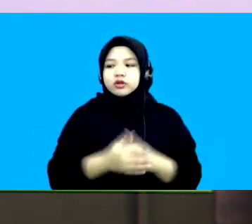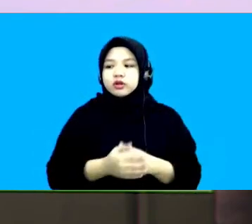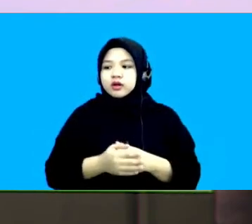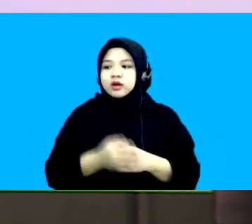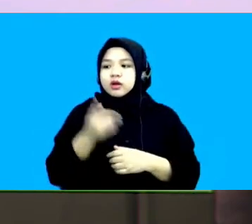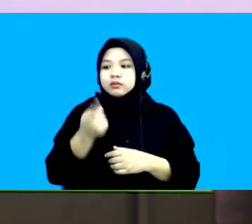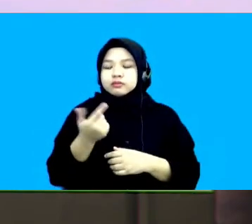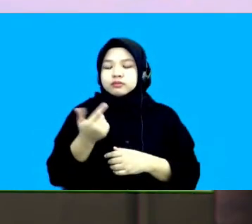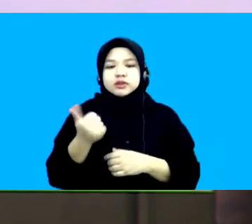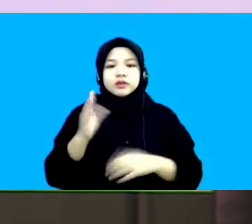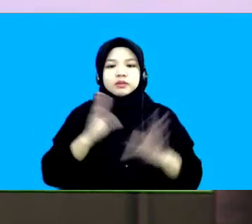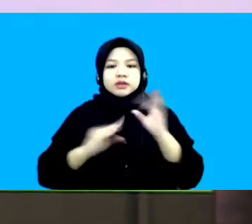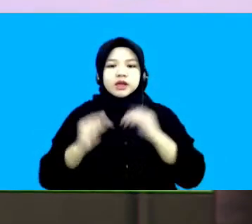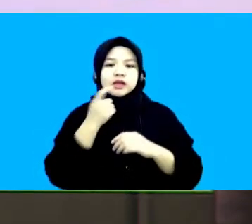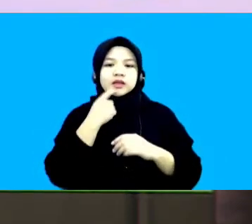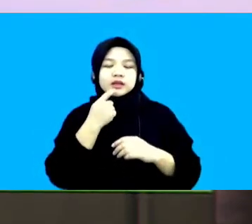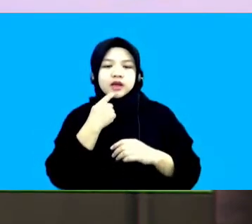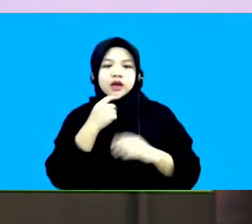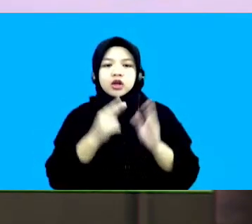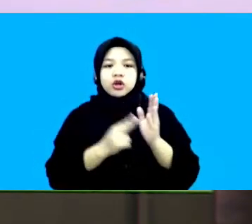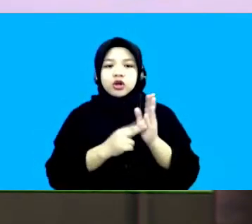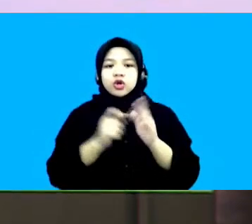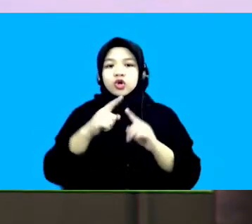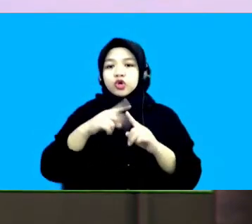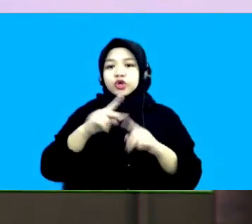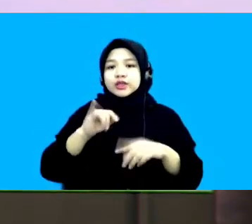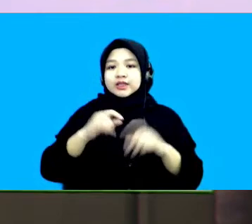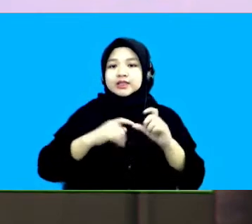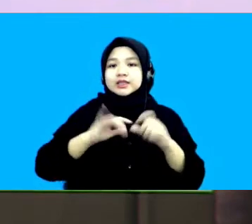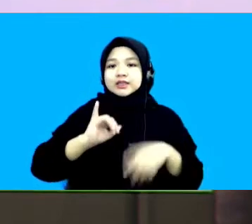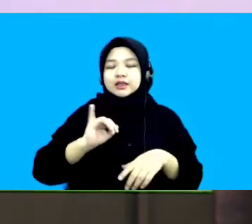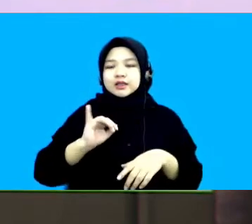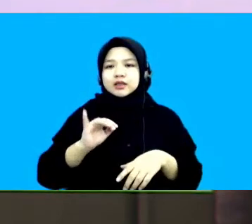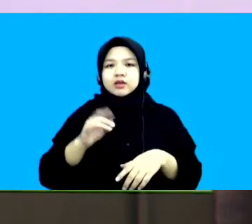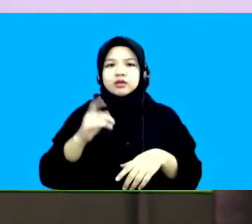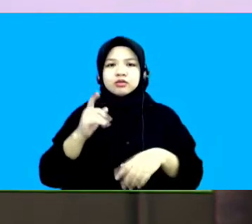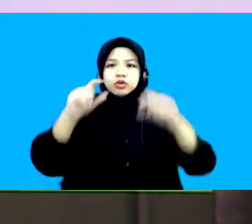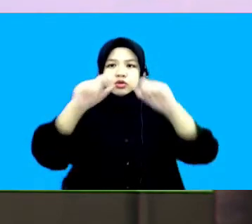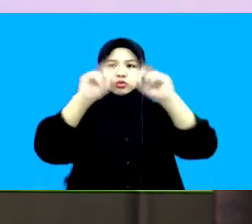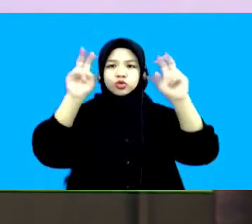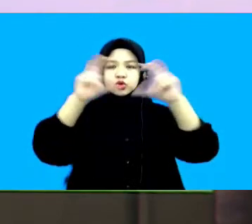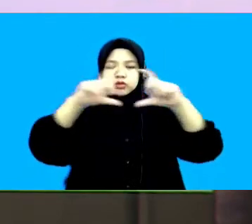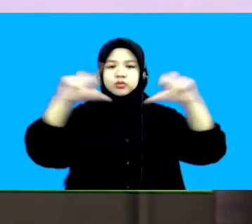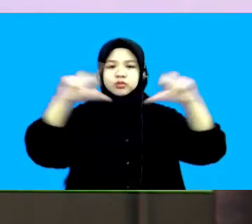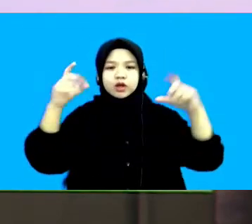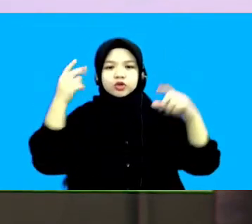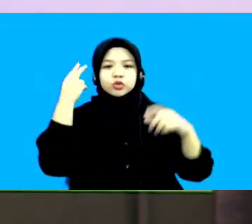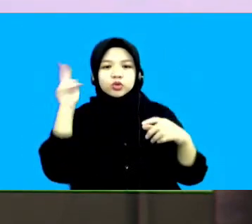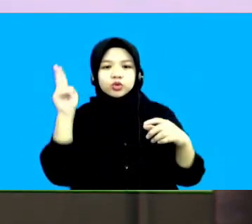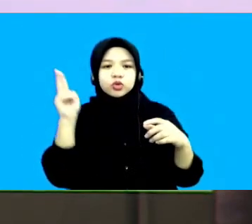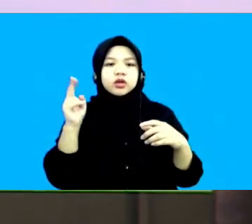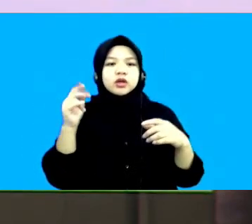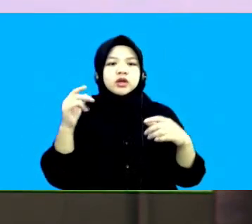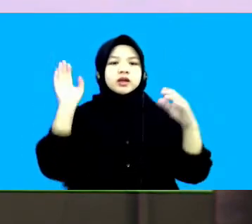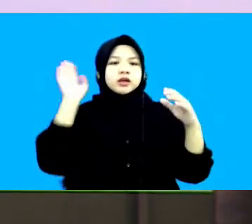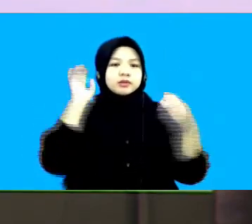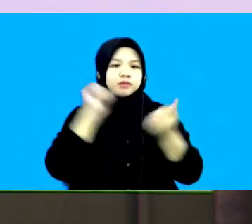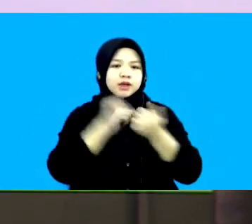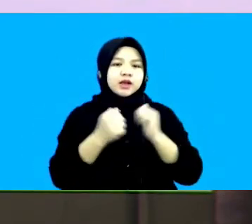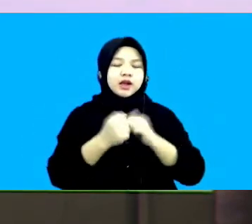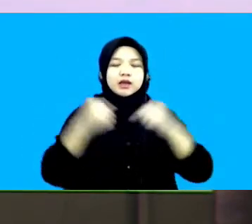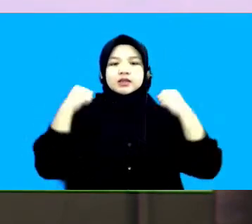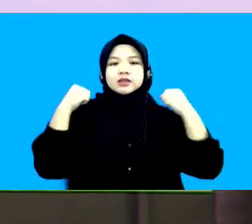in surveys or data collection? Thank you. Maybe first, Professor Foster.